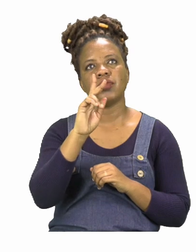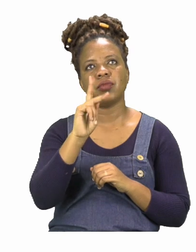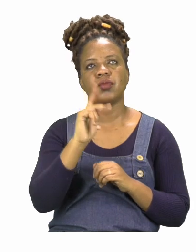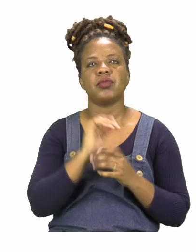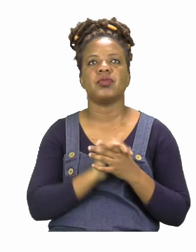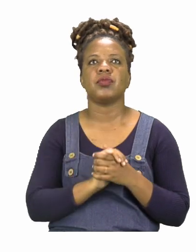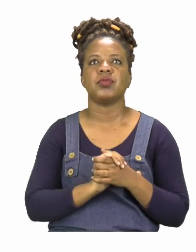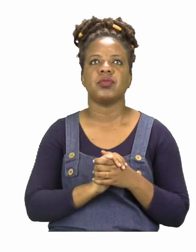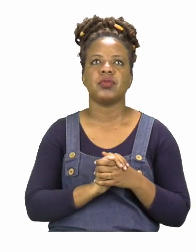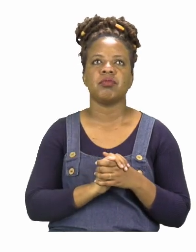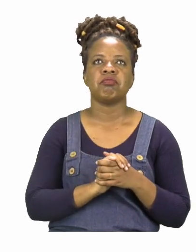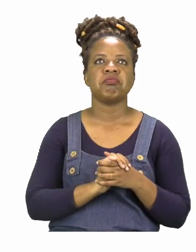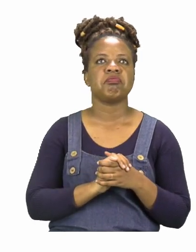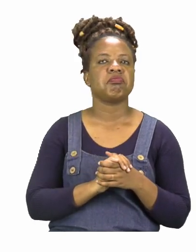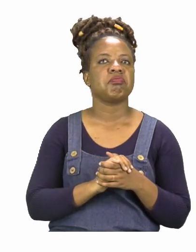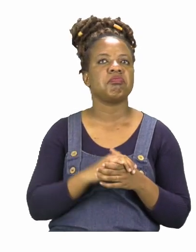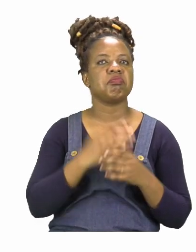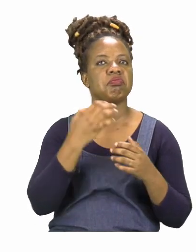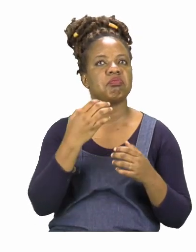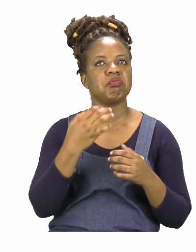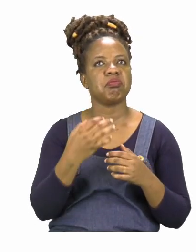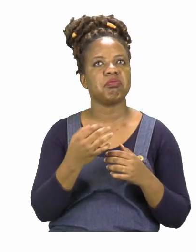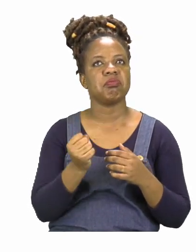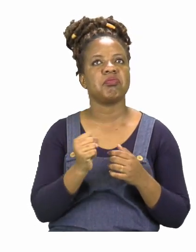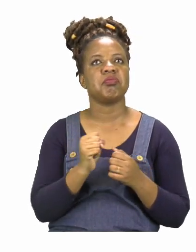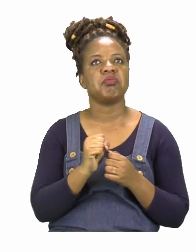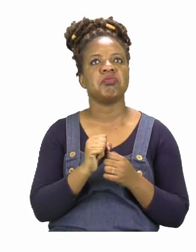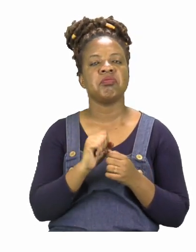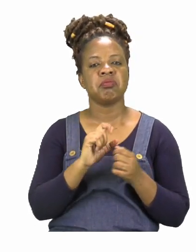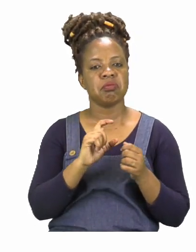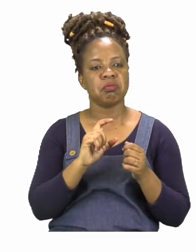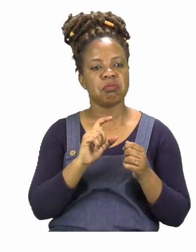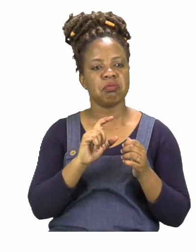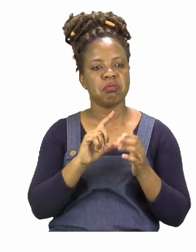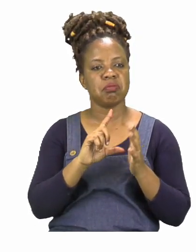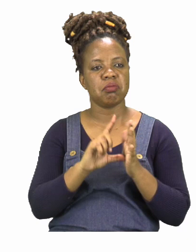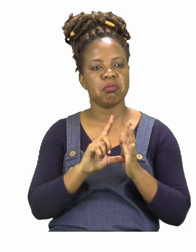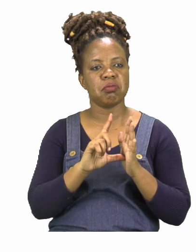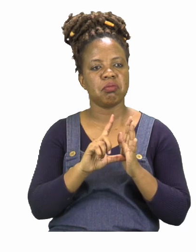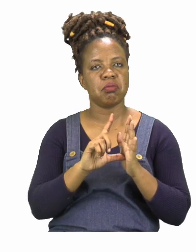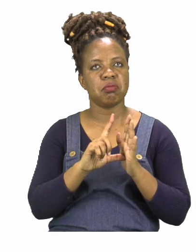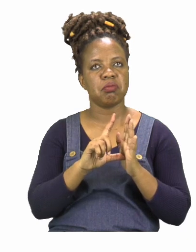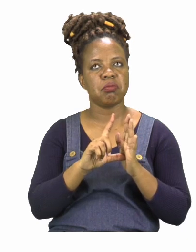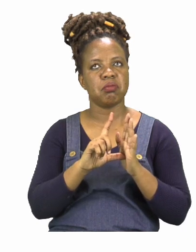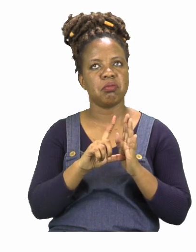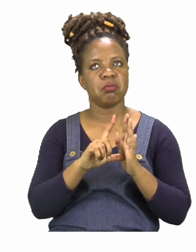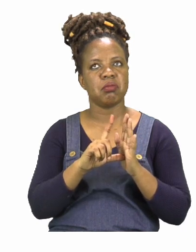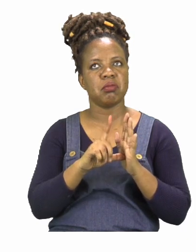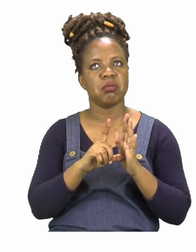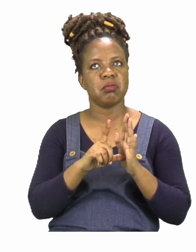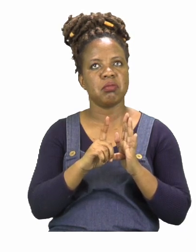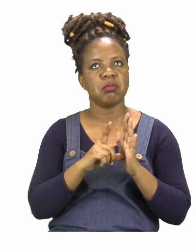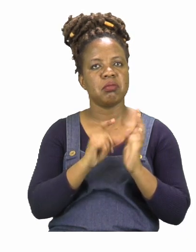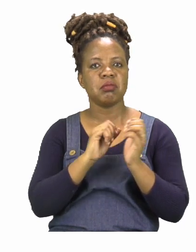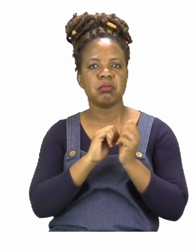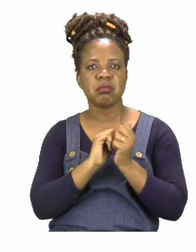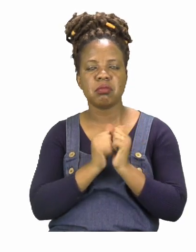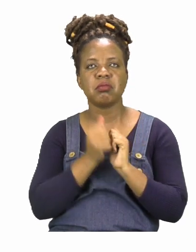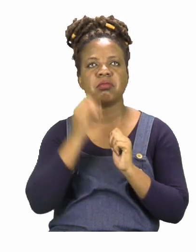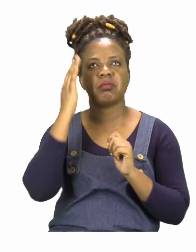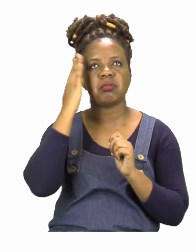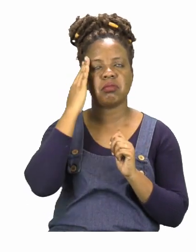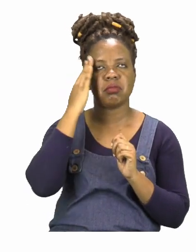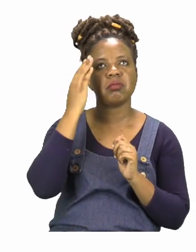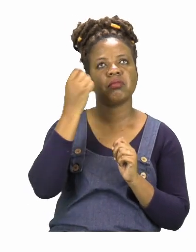functions. Every time something changes on the clock, we need to understand what it is talking about. So we're going to talk about the